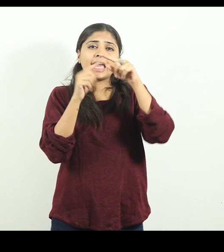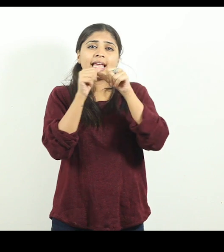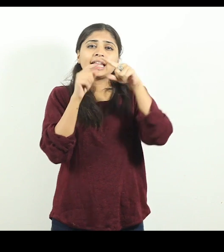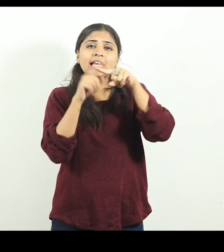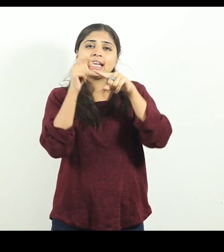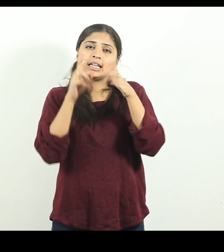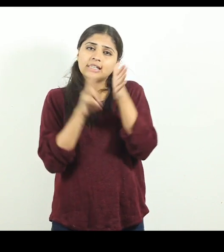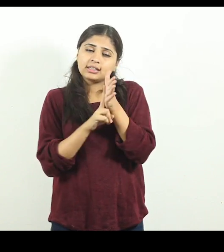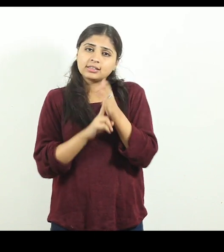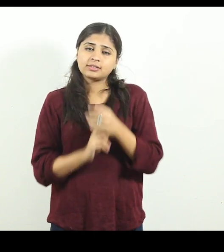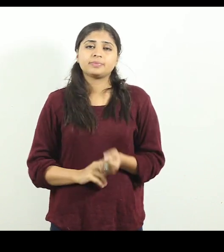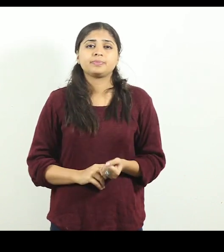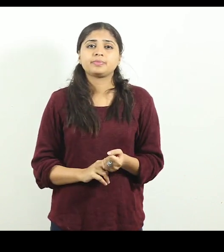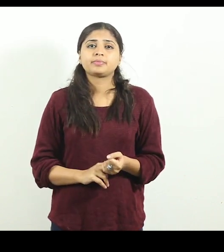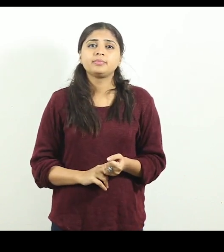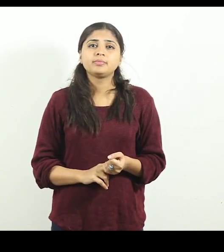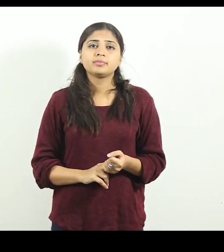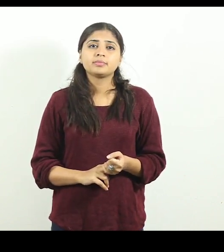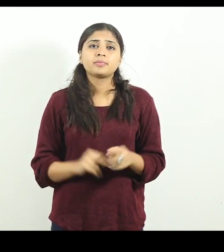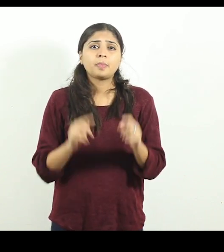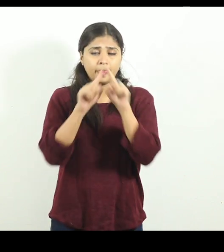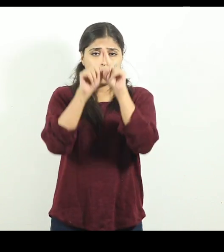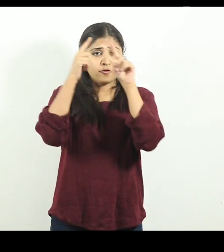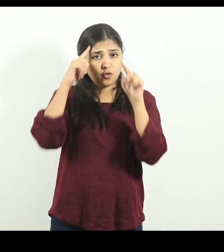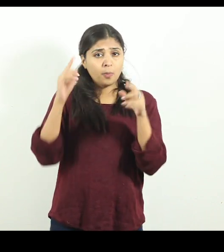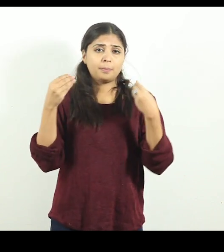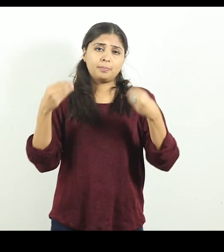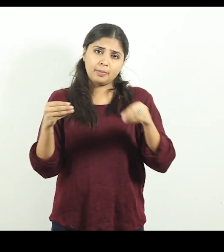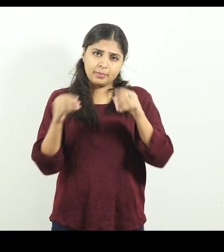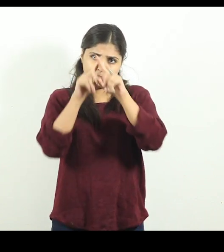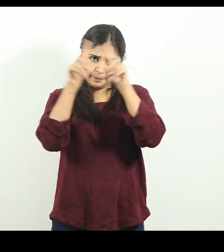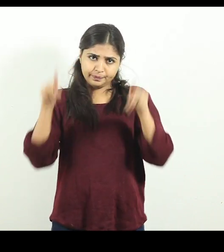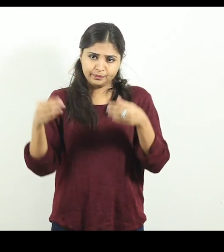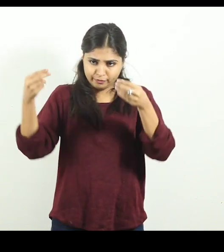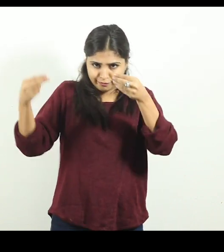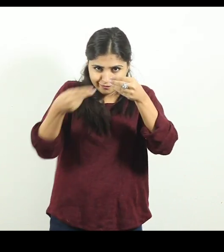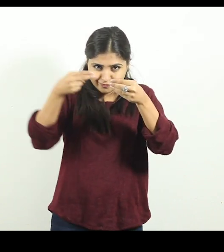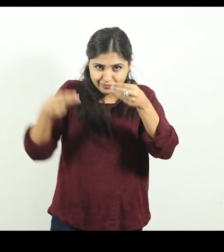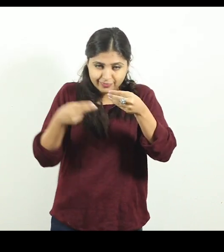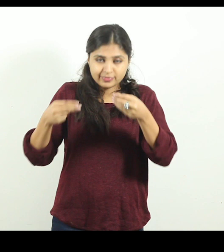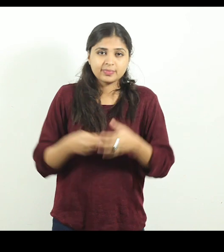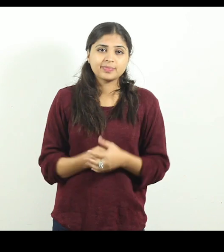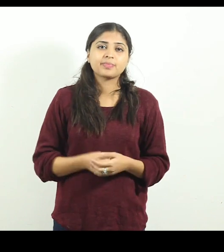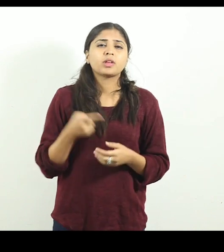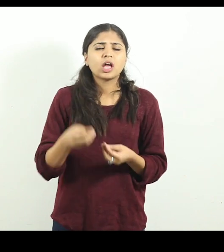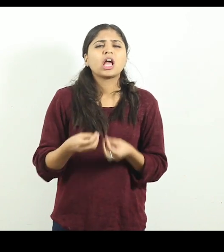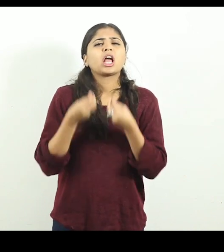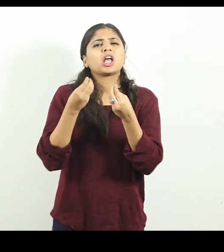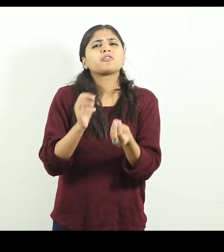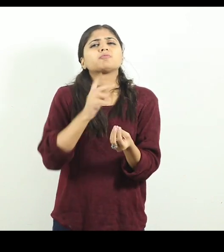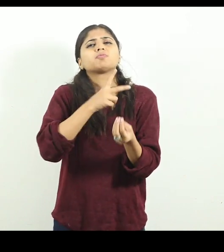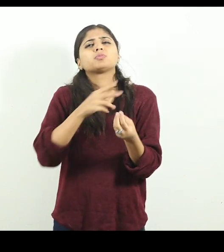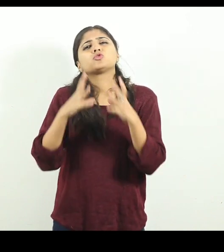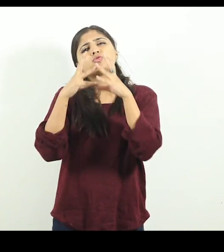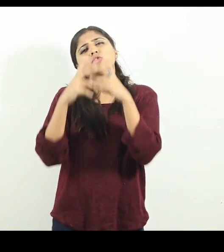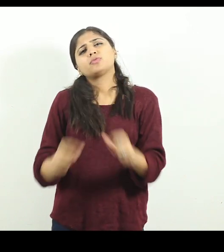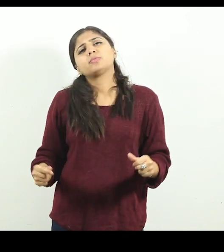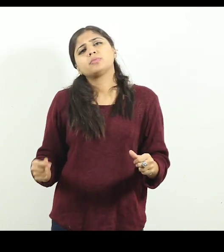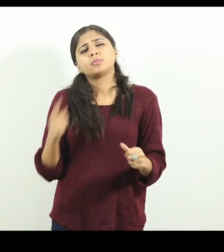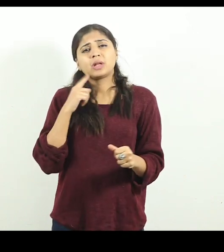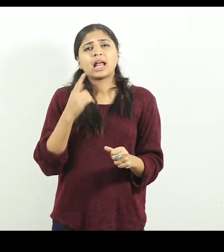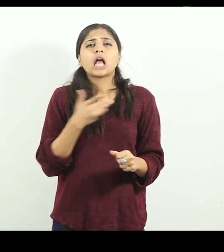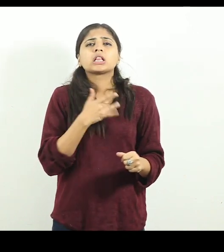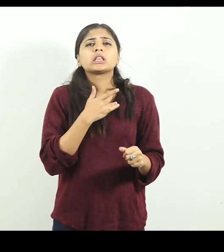page for a paper. It provides you with many simple solutions to create these